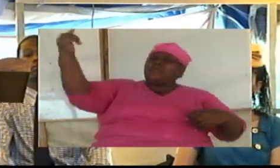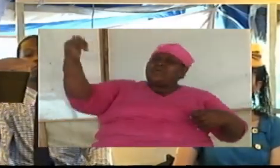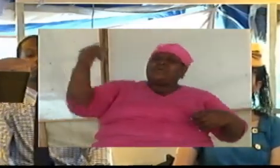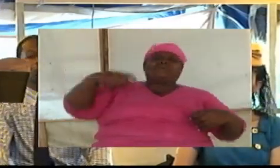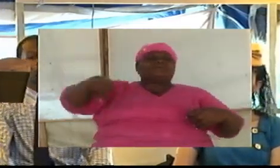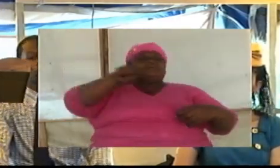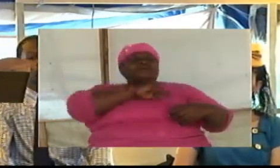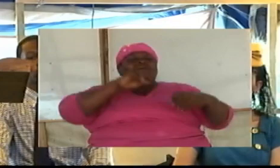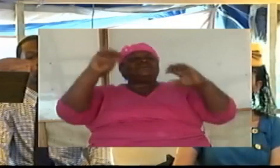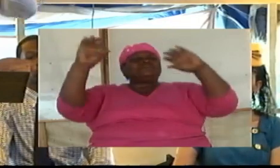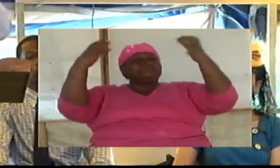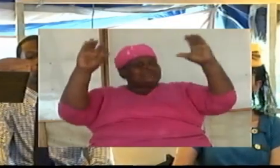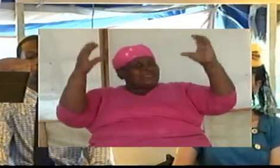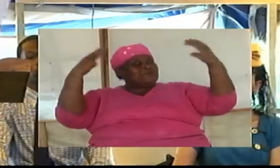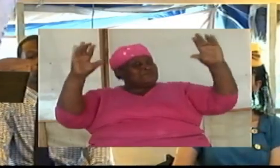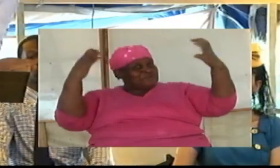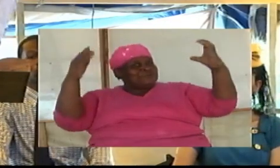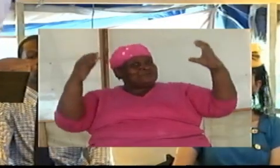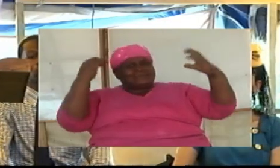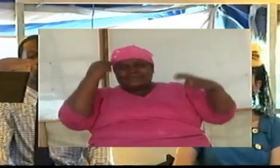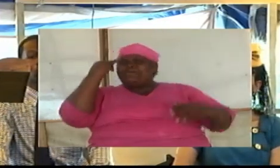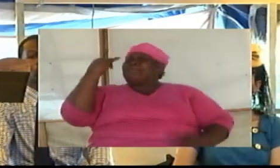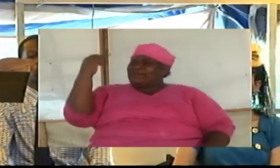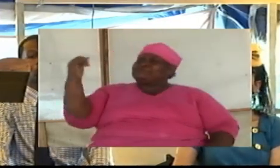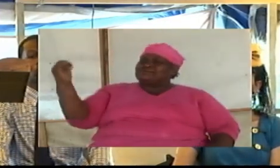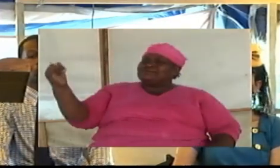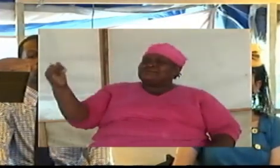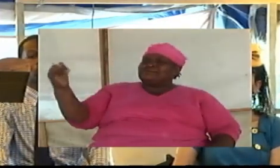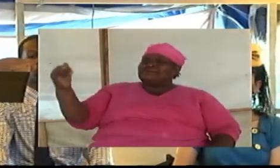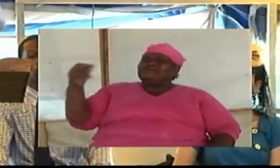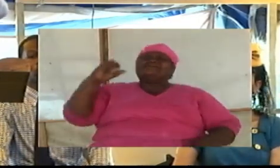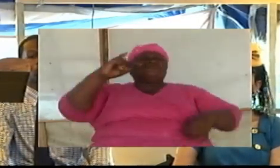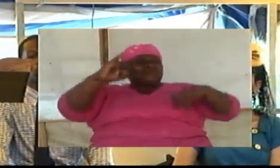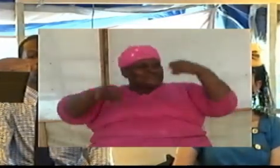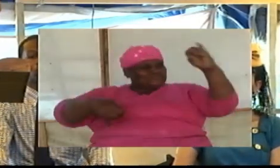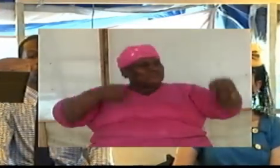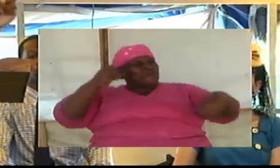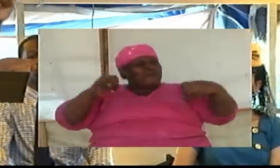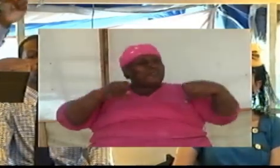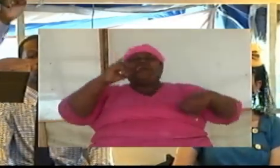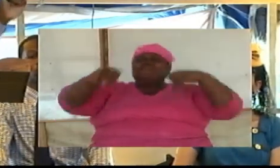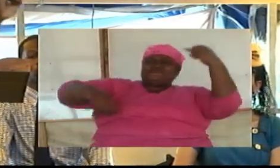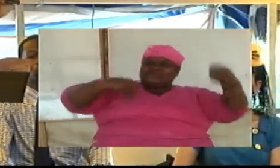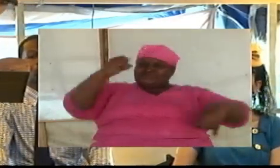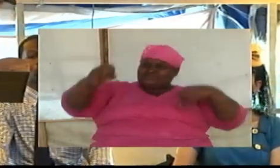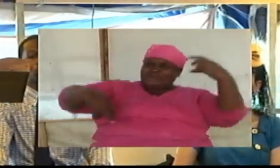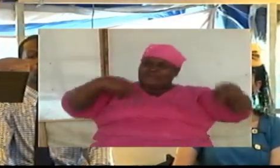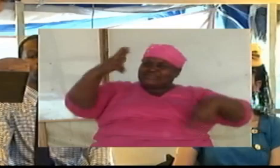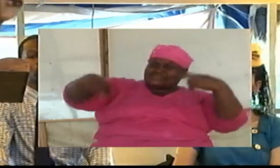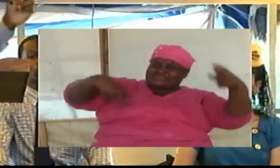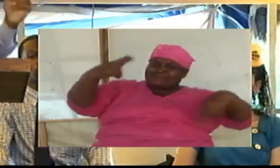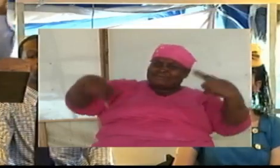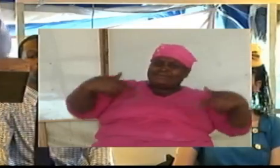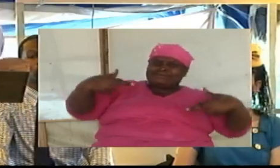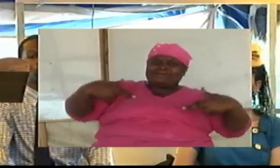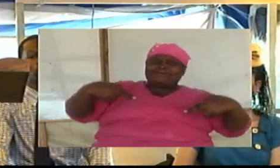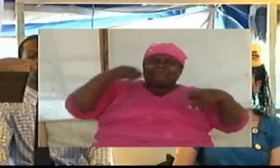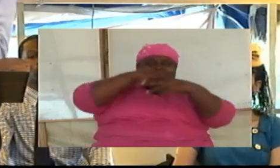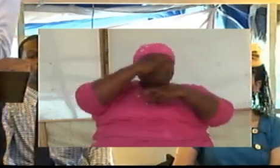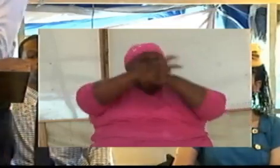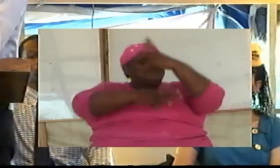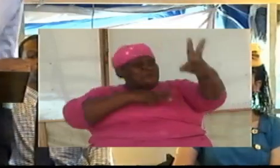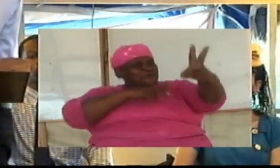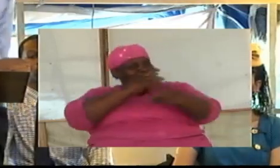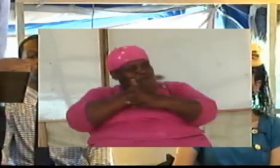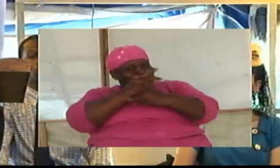celebrate. Imagine the joy and the rejoicing, praise God Almighty, in the world when